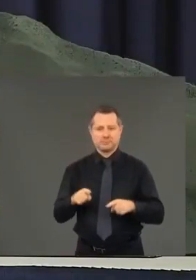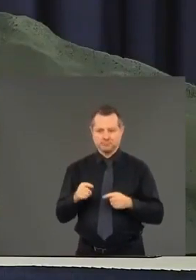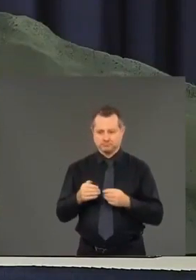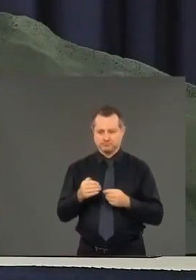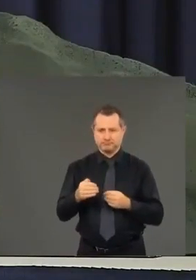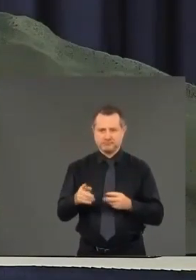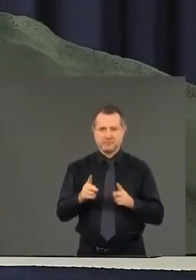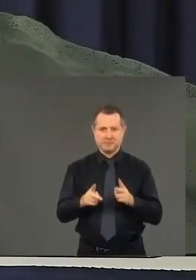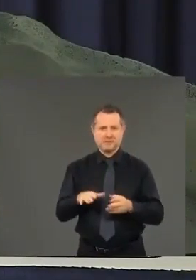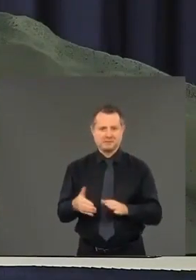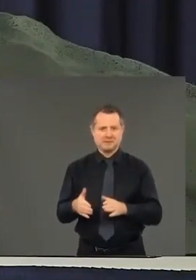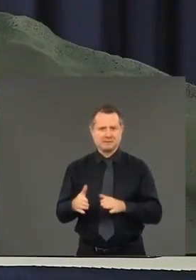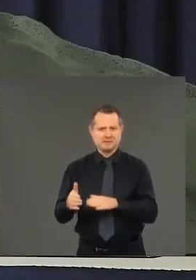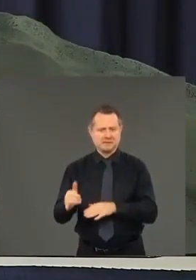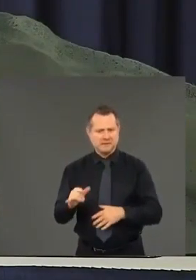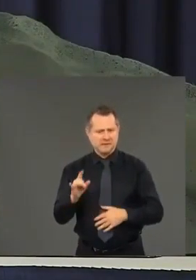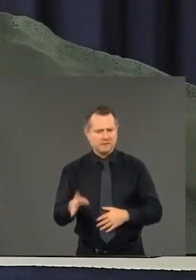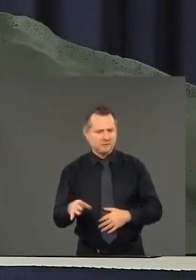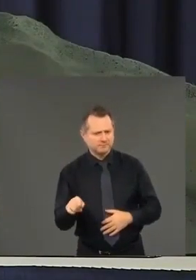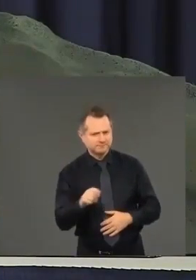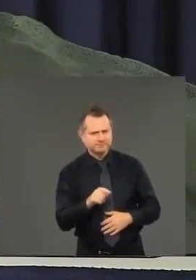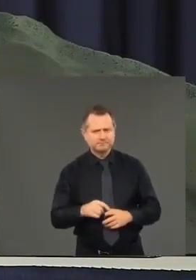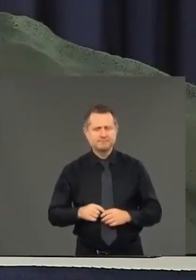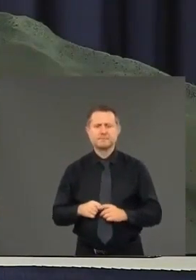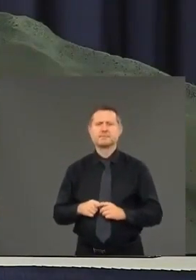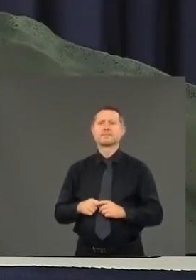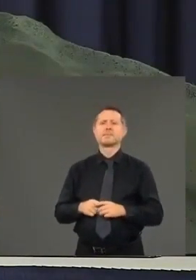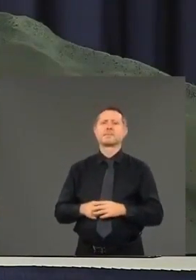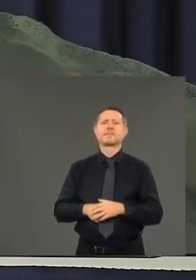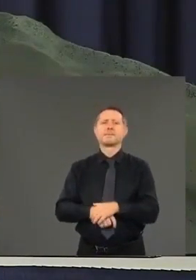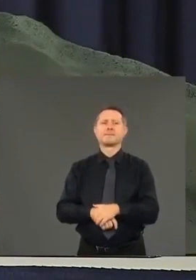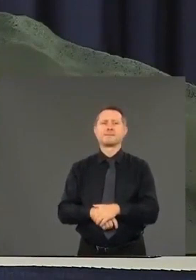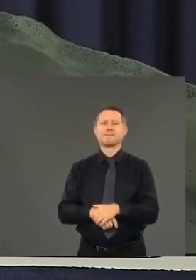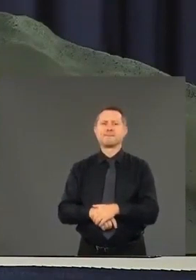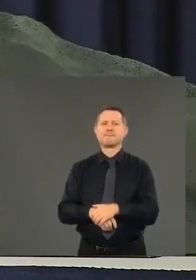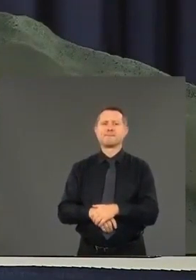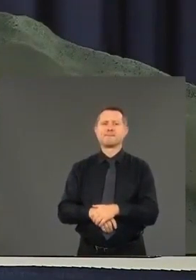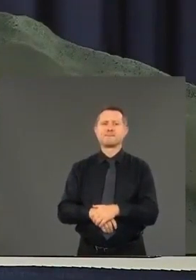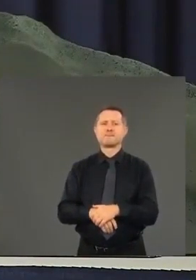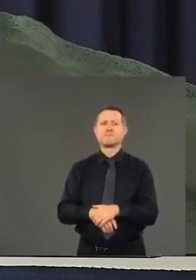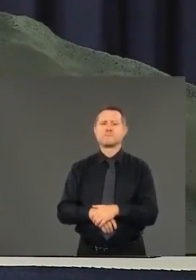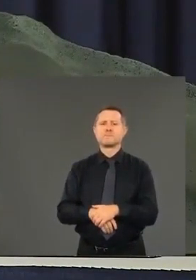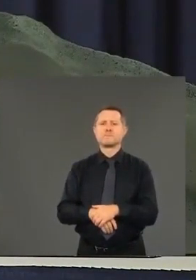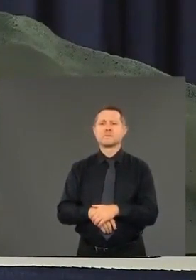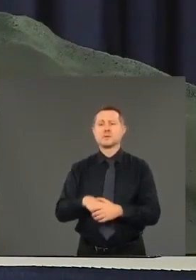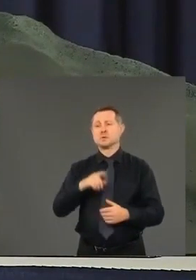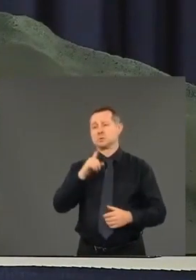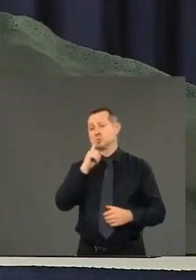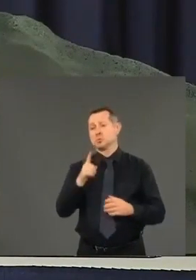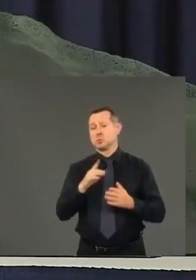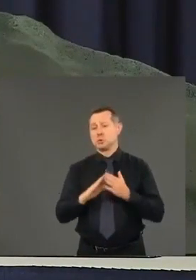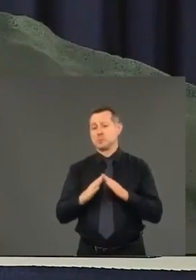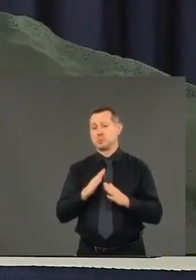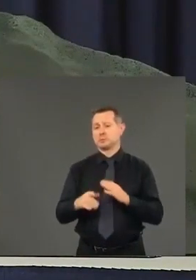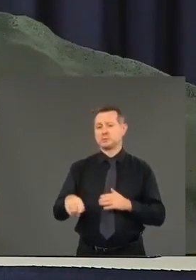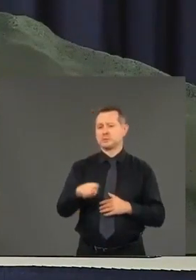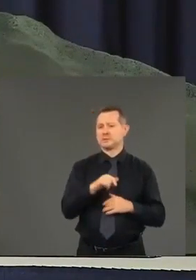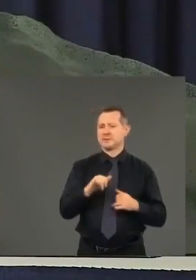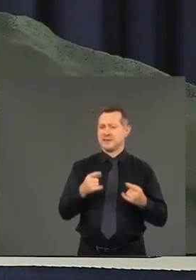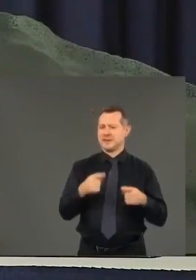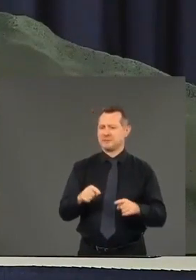life, which is horrific. And again, it's the communities that in many